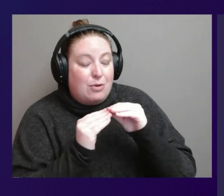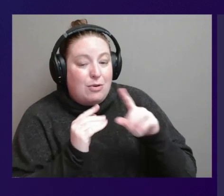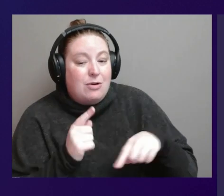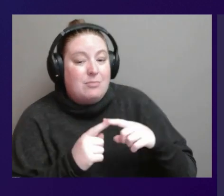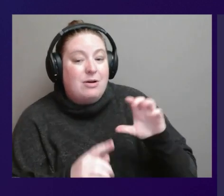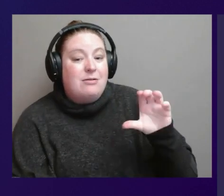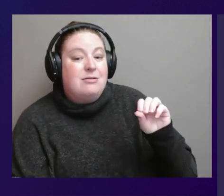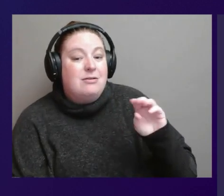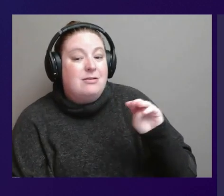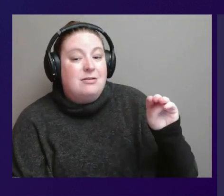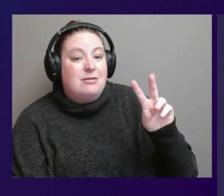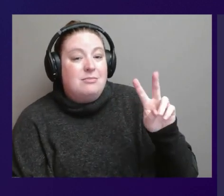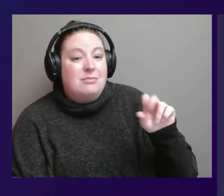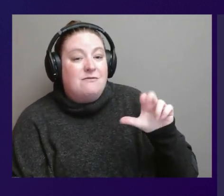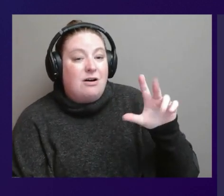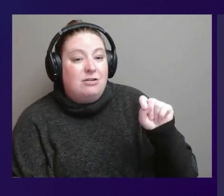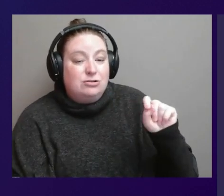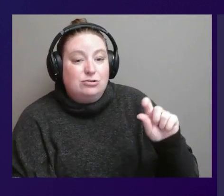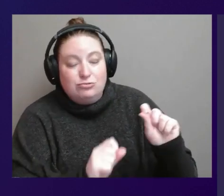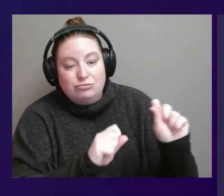restores to recall backups.